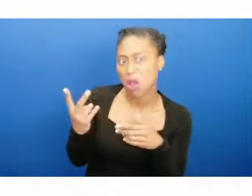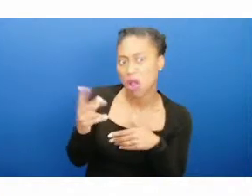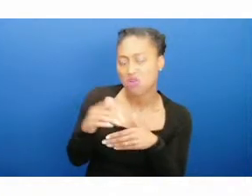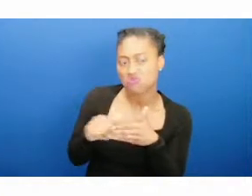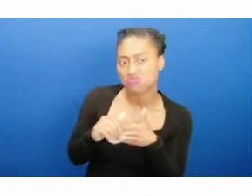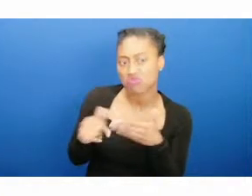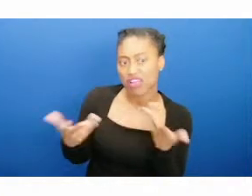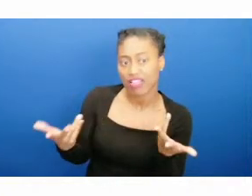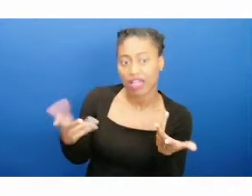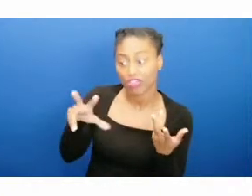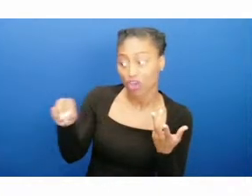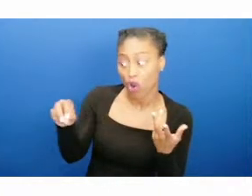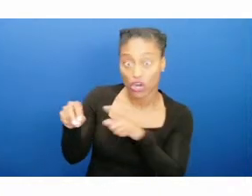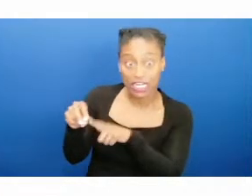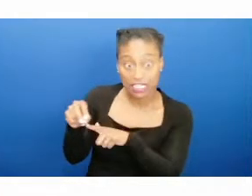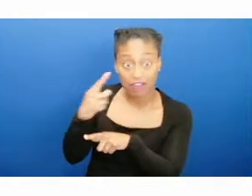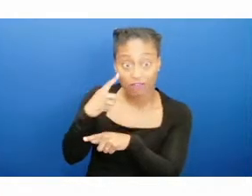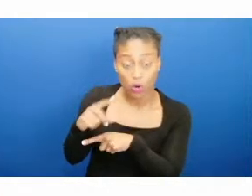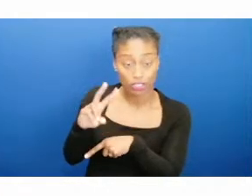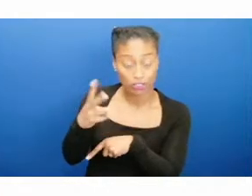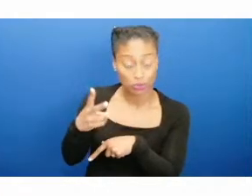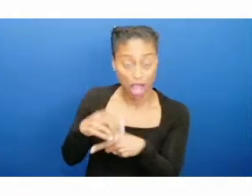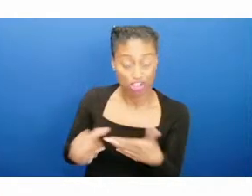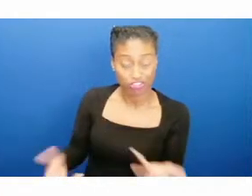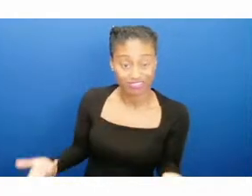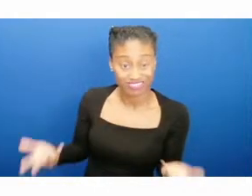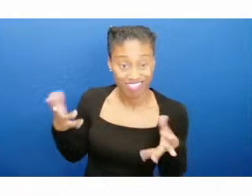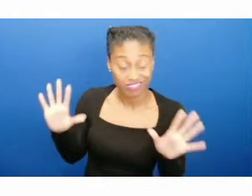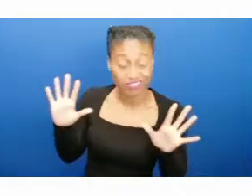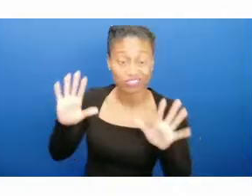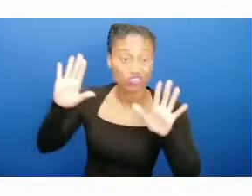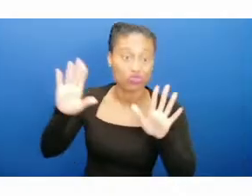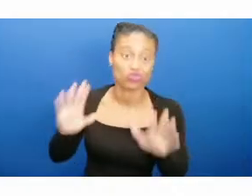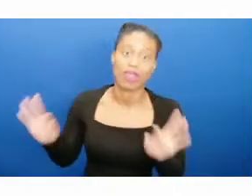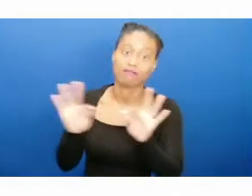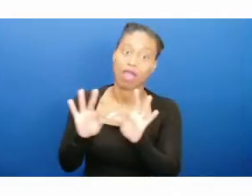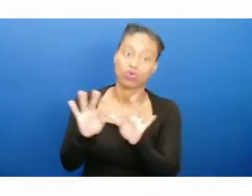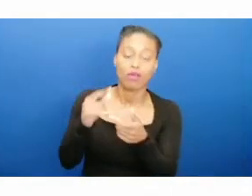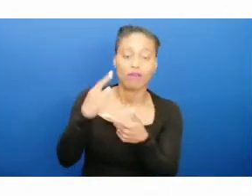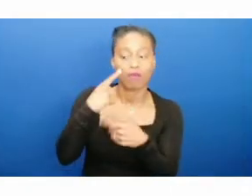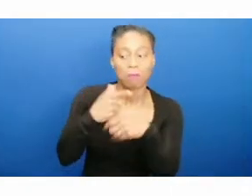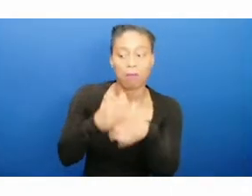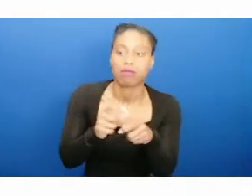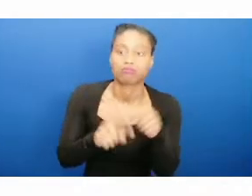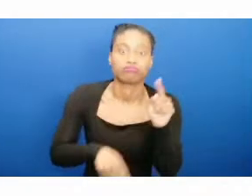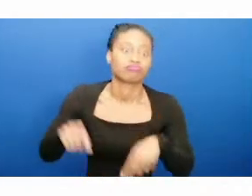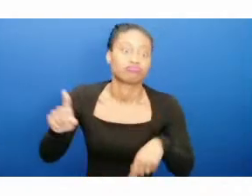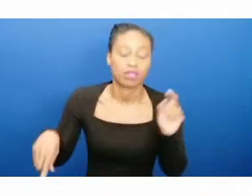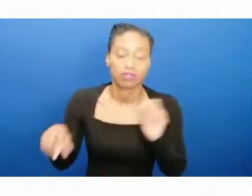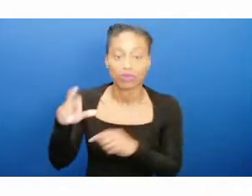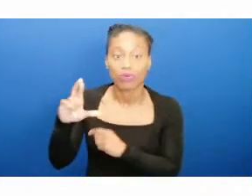like 30 tortillas for about $2. So these are a great value for making all kinds of recipes.